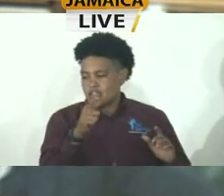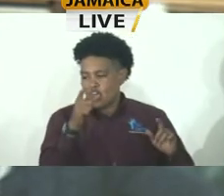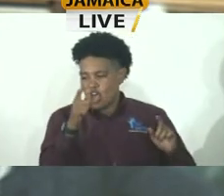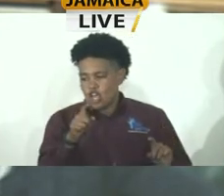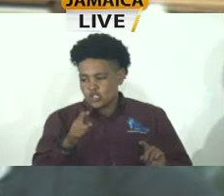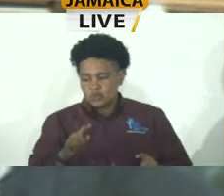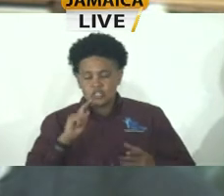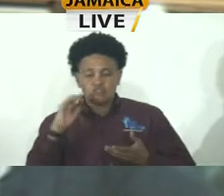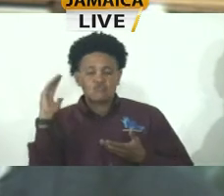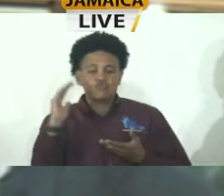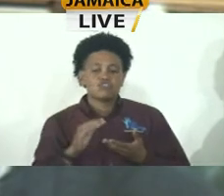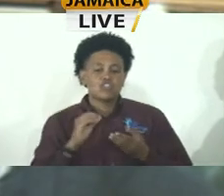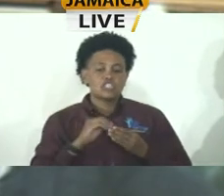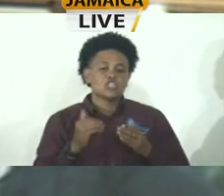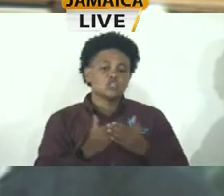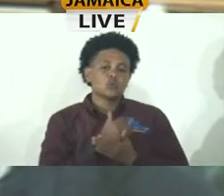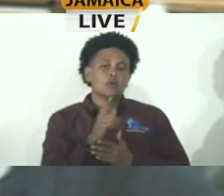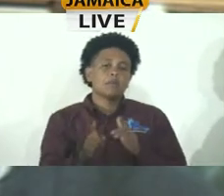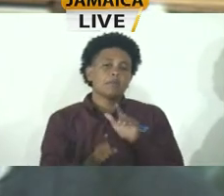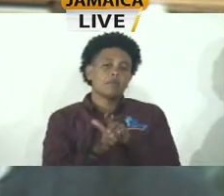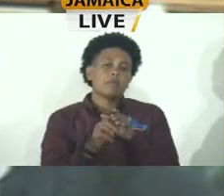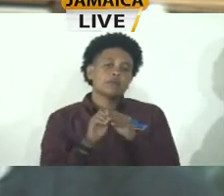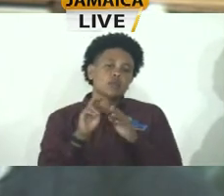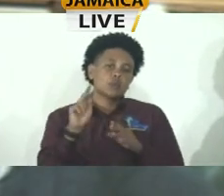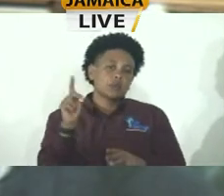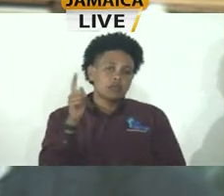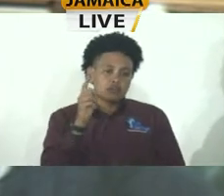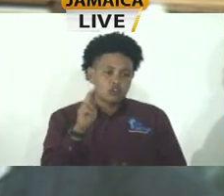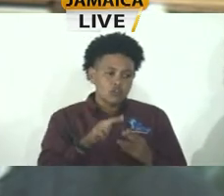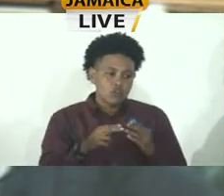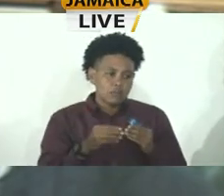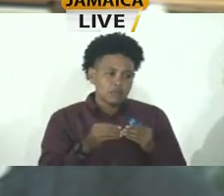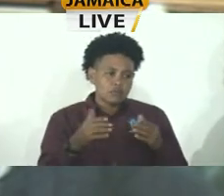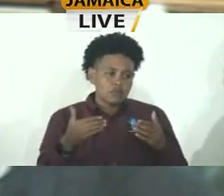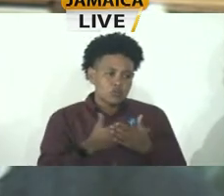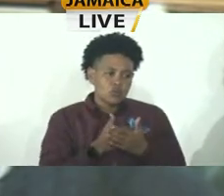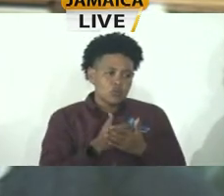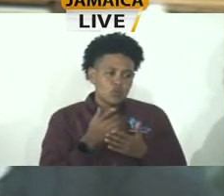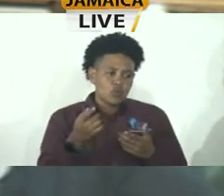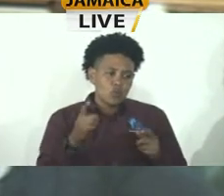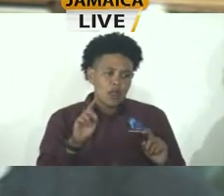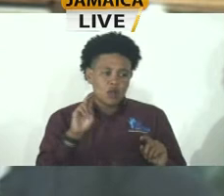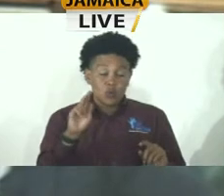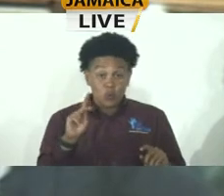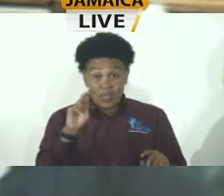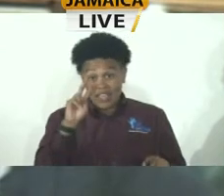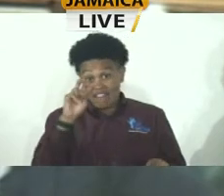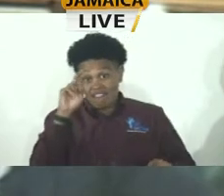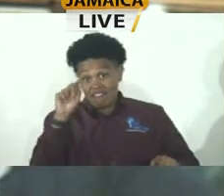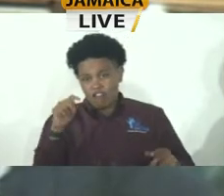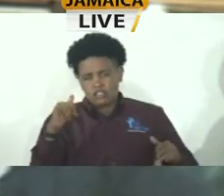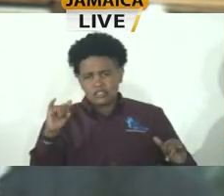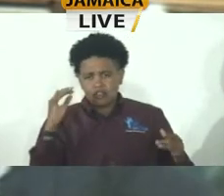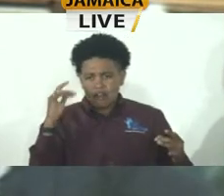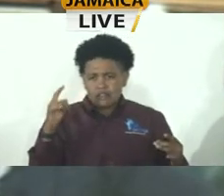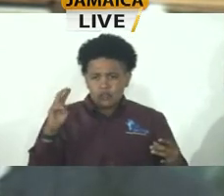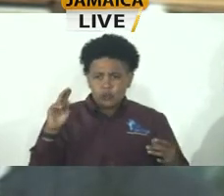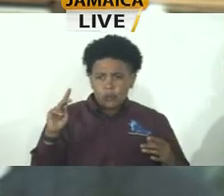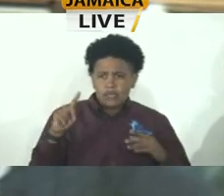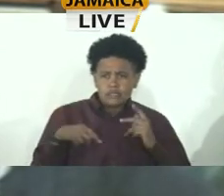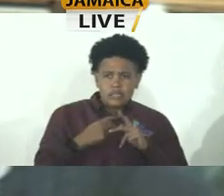reduction in new cases in the united kingdom while the uk variant remains a concern